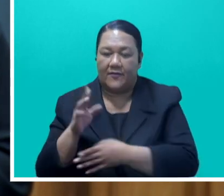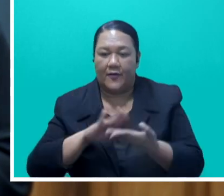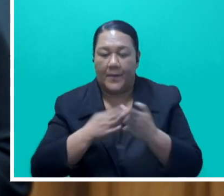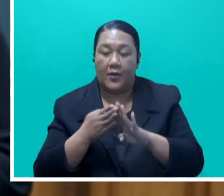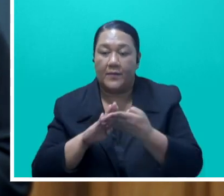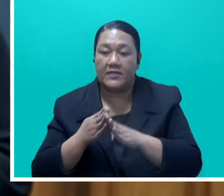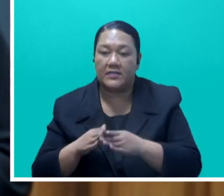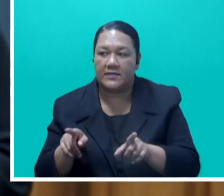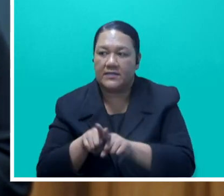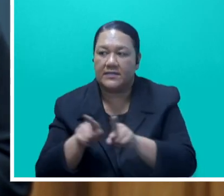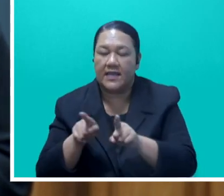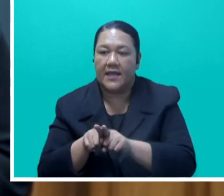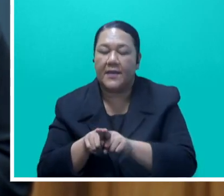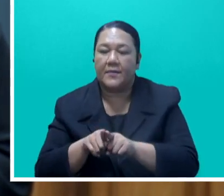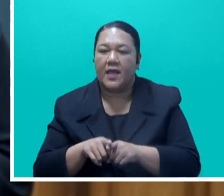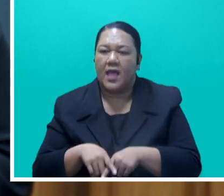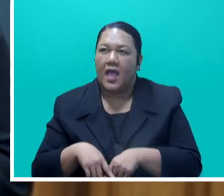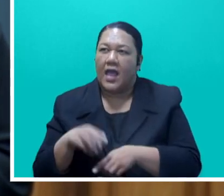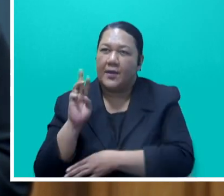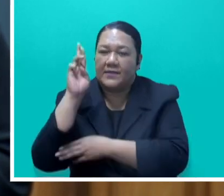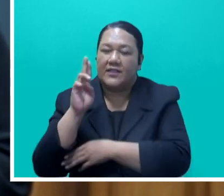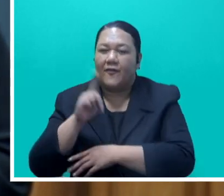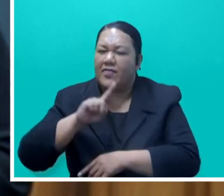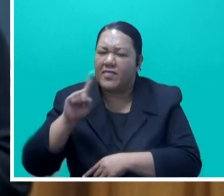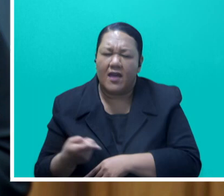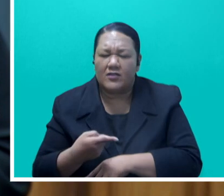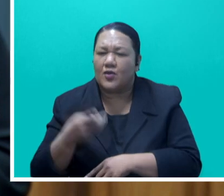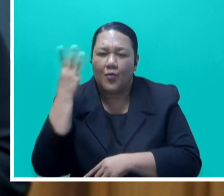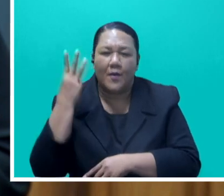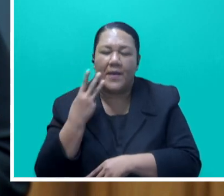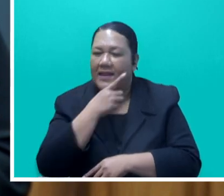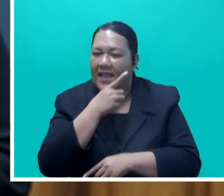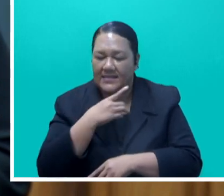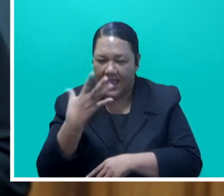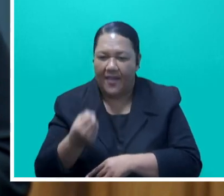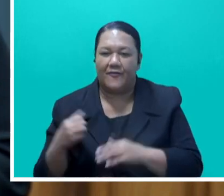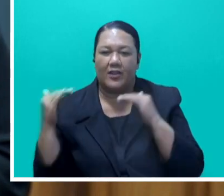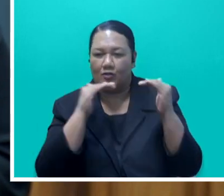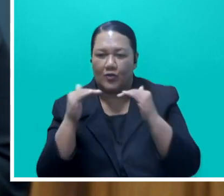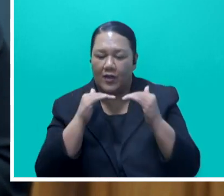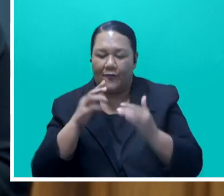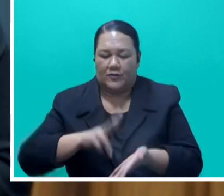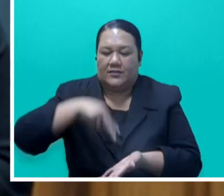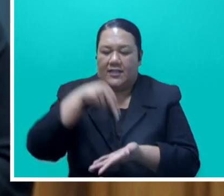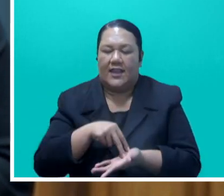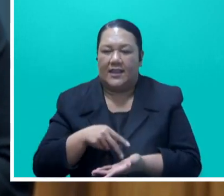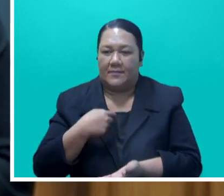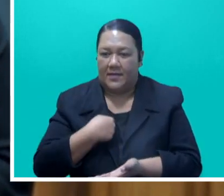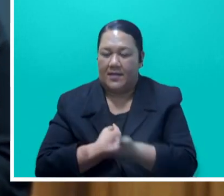but as a representative of the thousands of women and girls of Fiji who know are equally capable of standing where I am